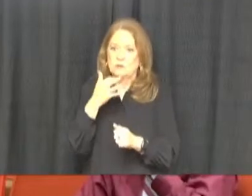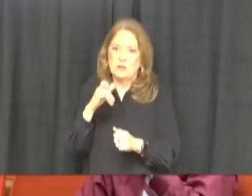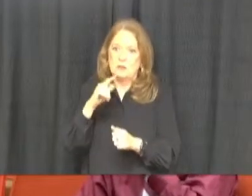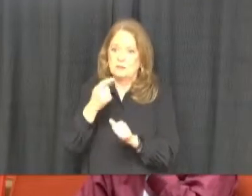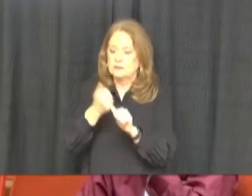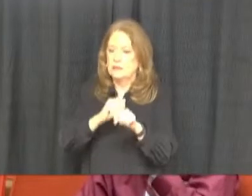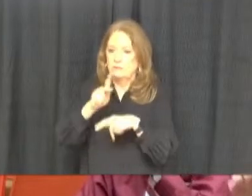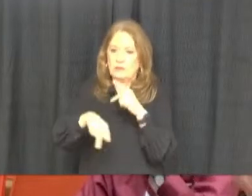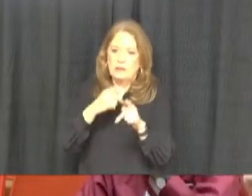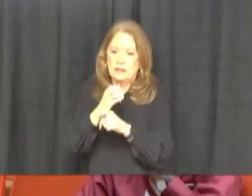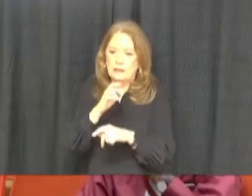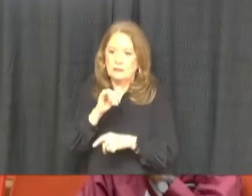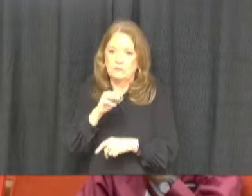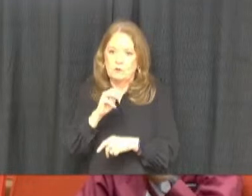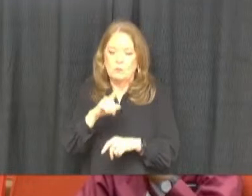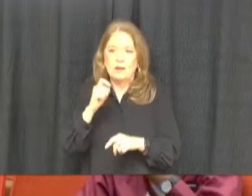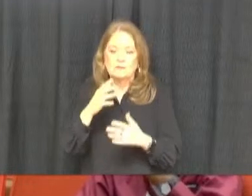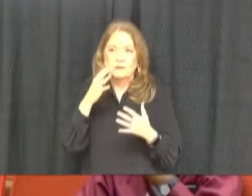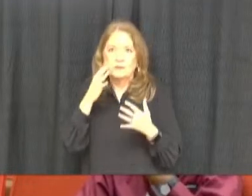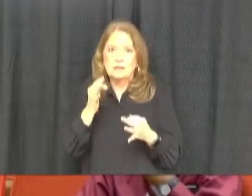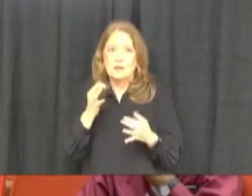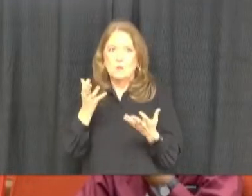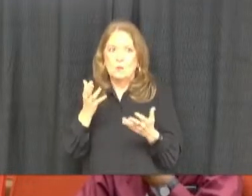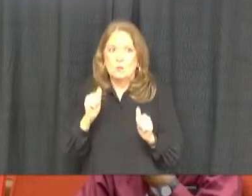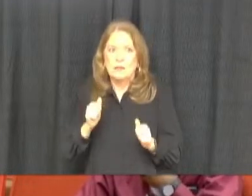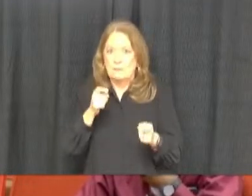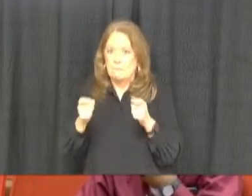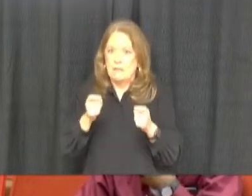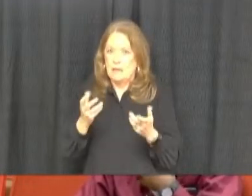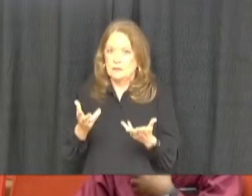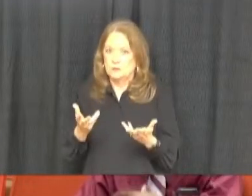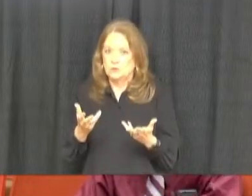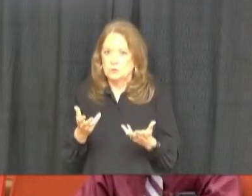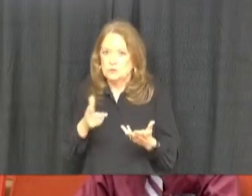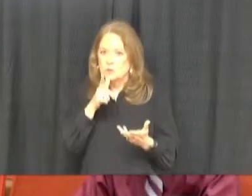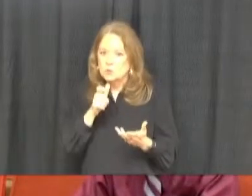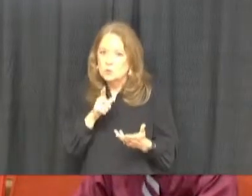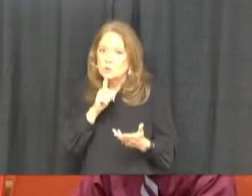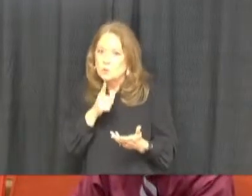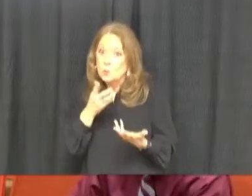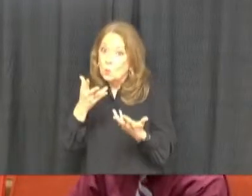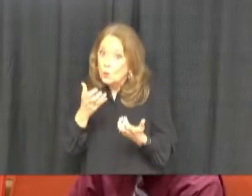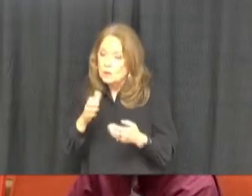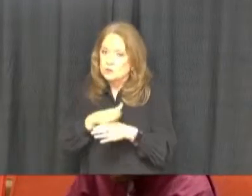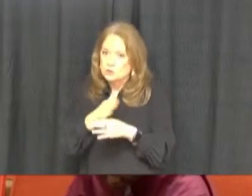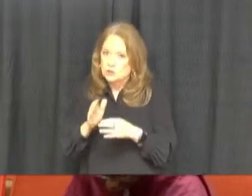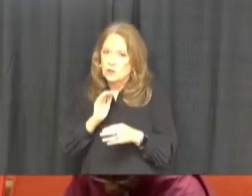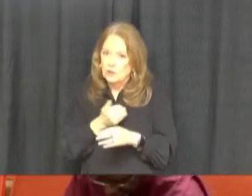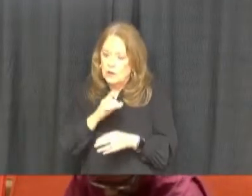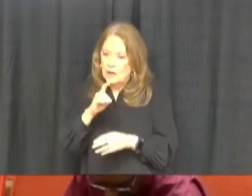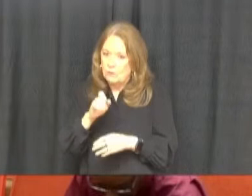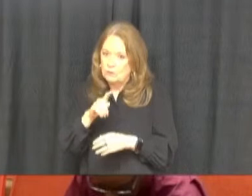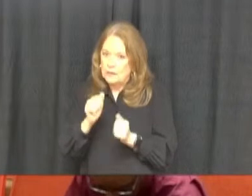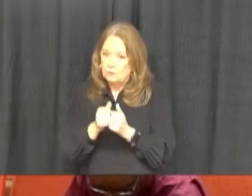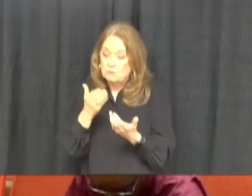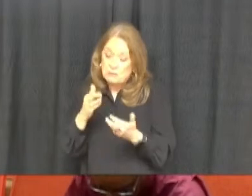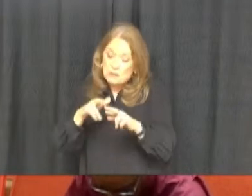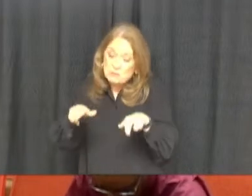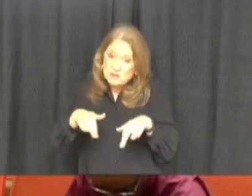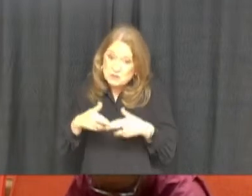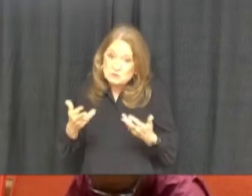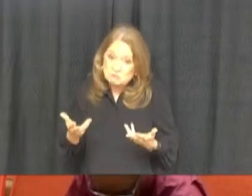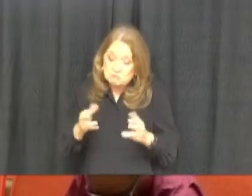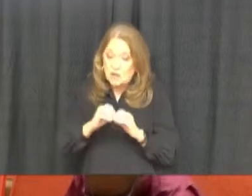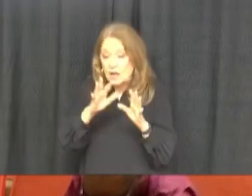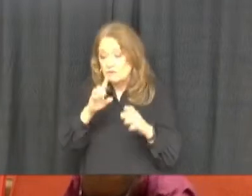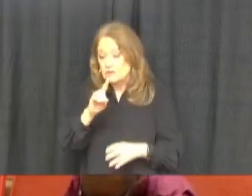crime. We're going to have to figure out what's manageable and who we would legitimately want to share with, most likely regional.